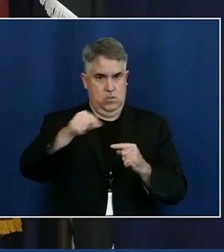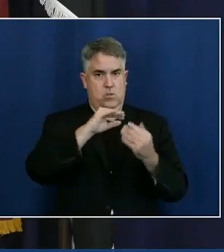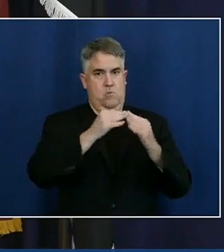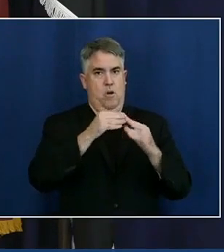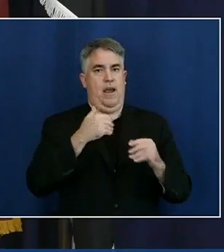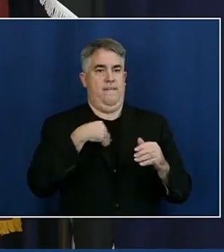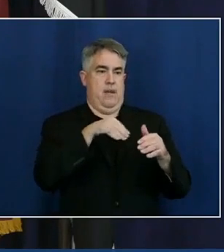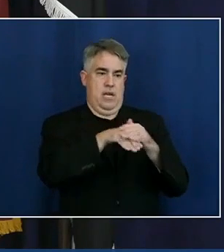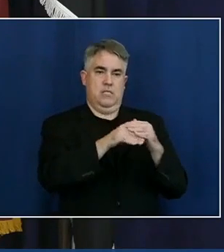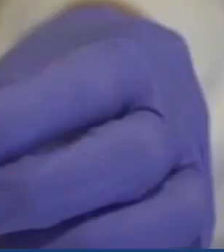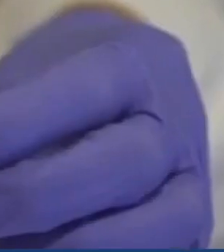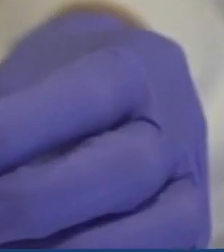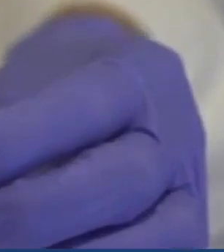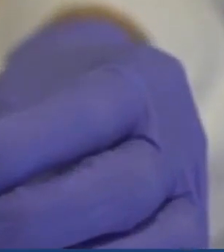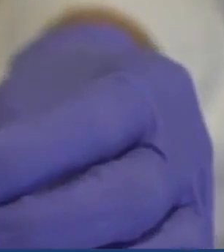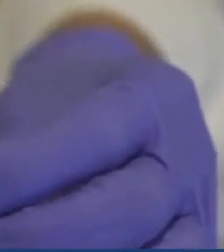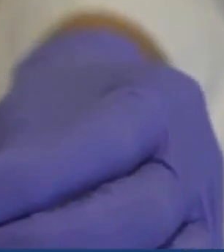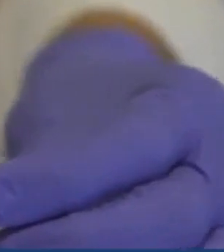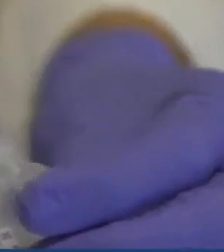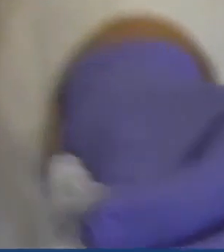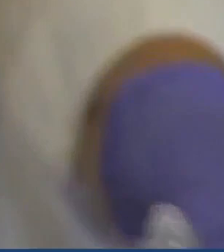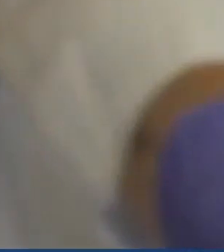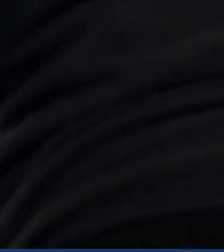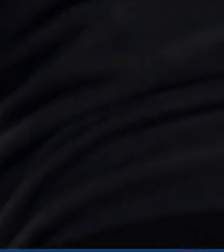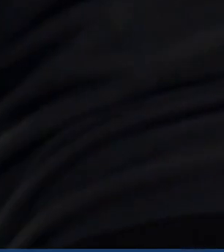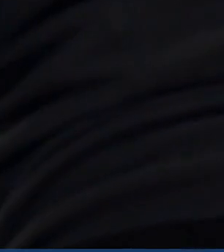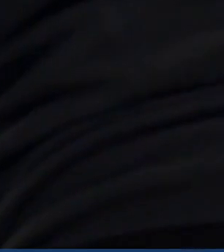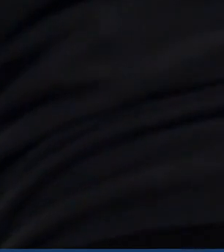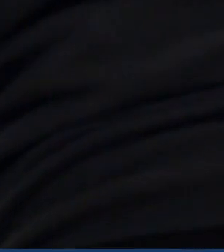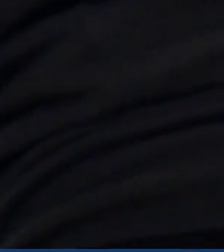vaccinated as we move forward. Laura Acevedo, ABC 10 News.